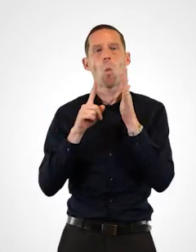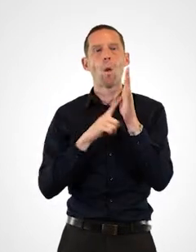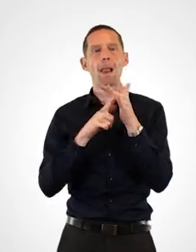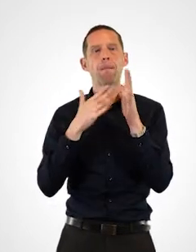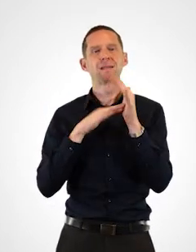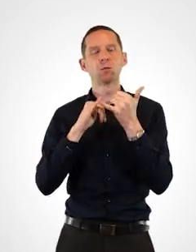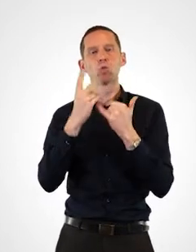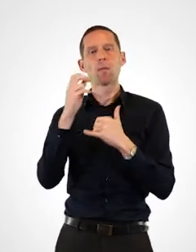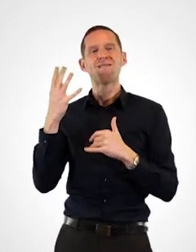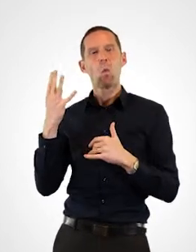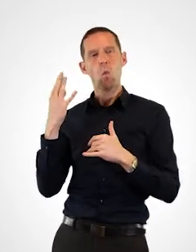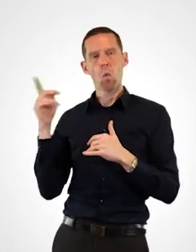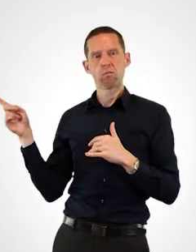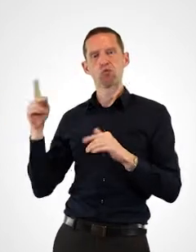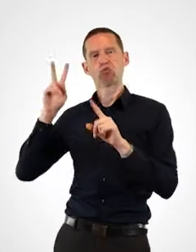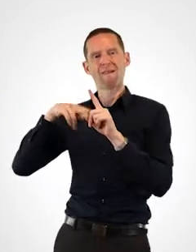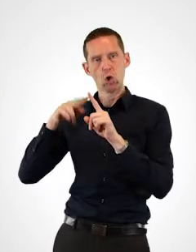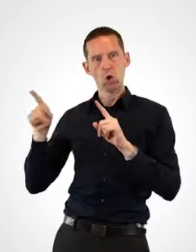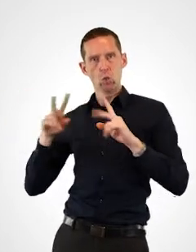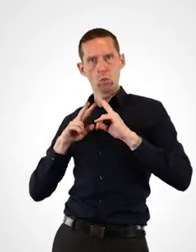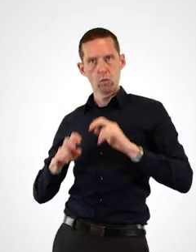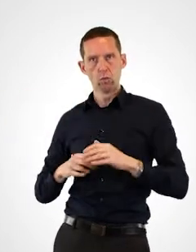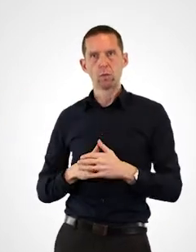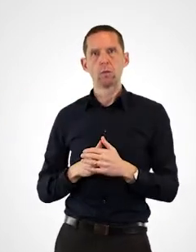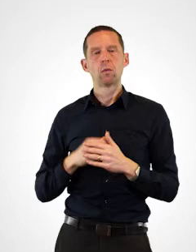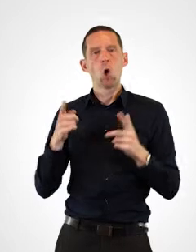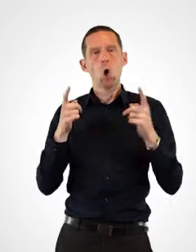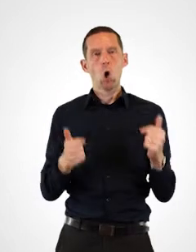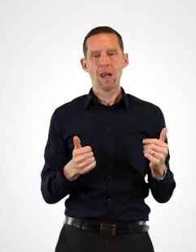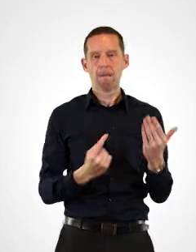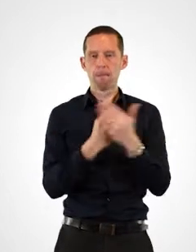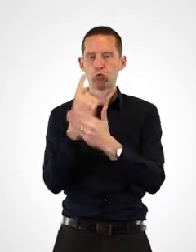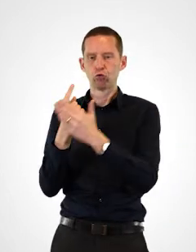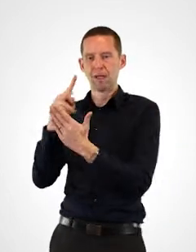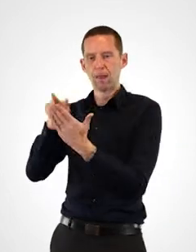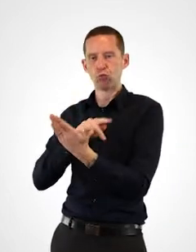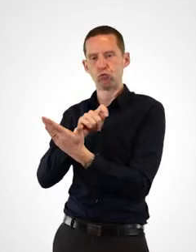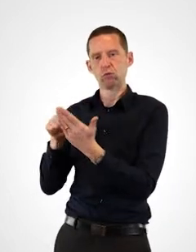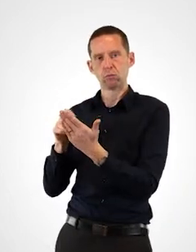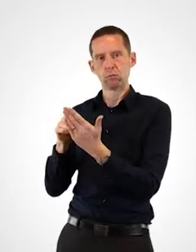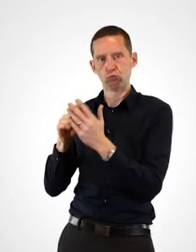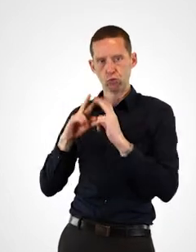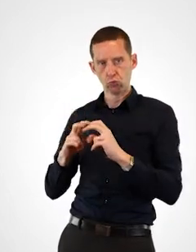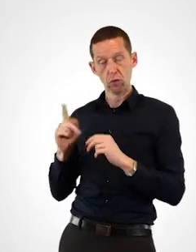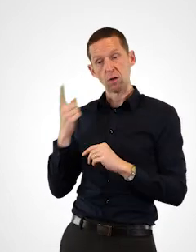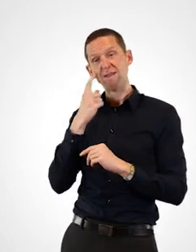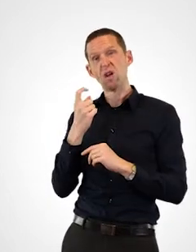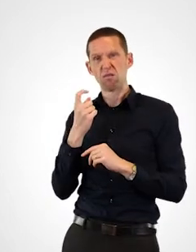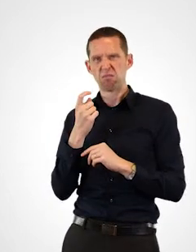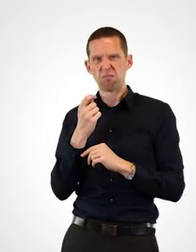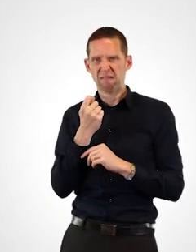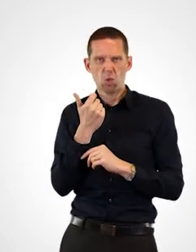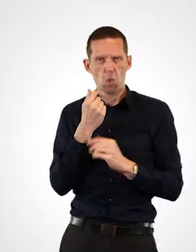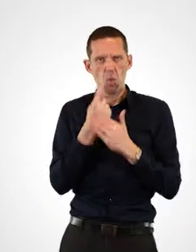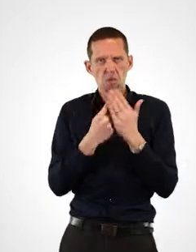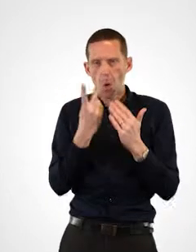in 2004, she looked at early emergent literacy research, and she found fewer than 20 studies on